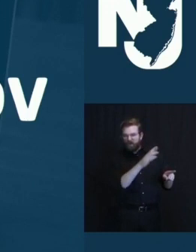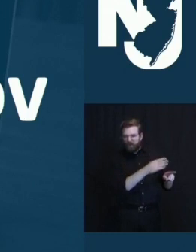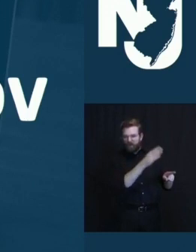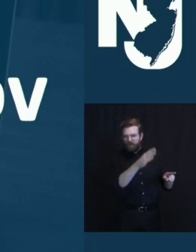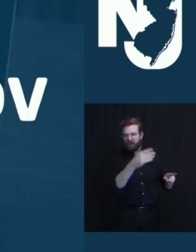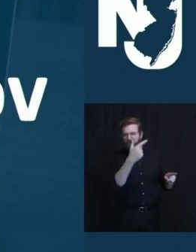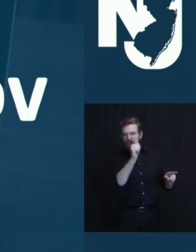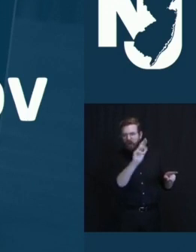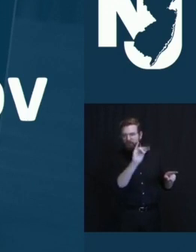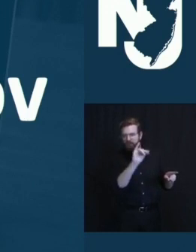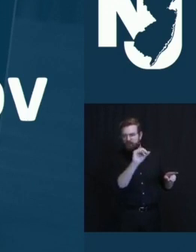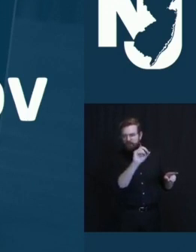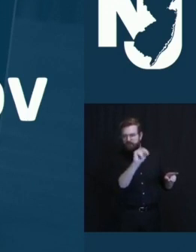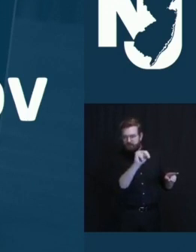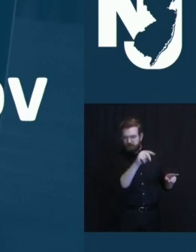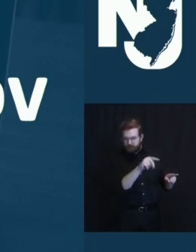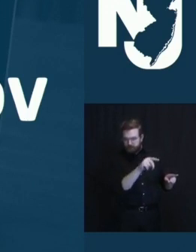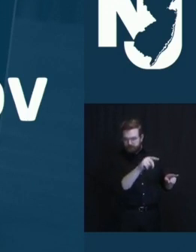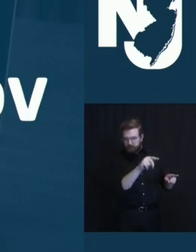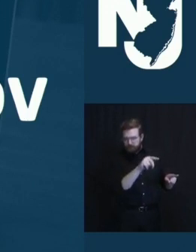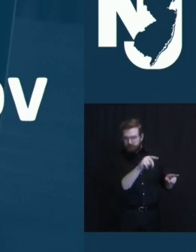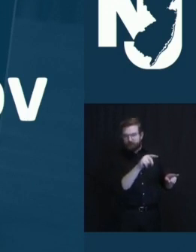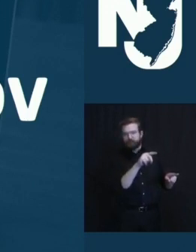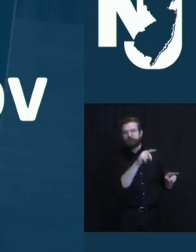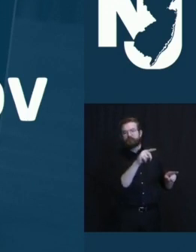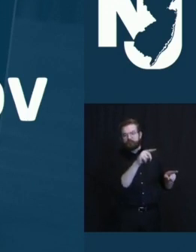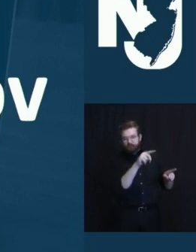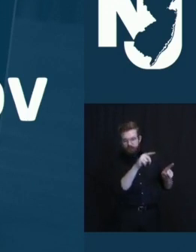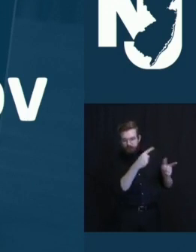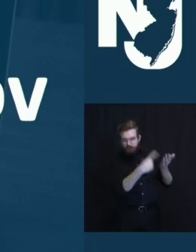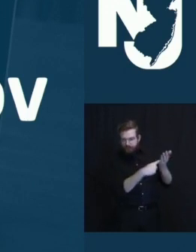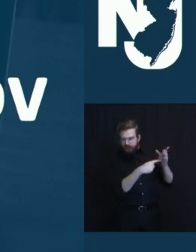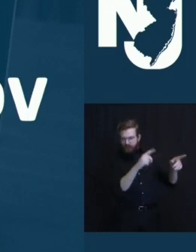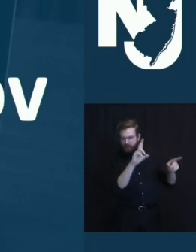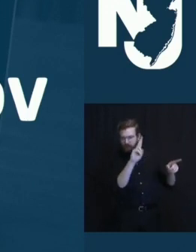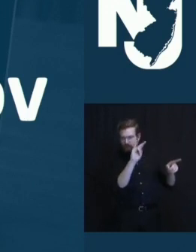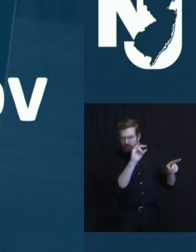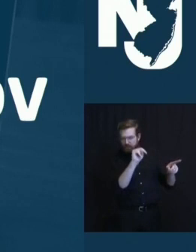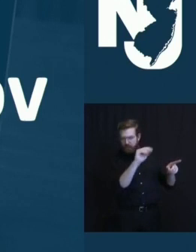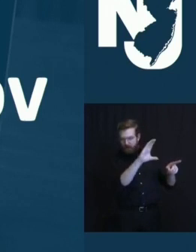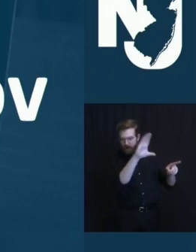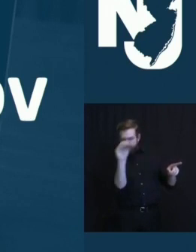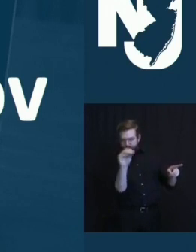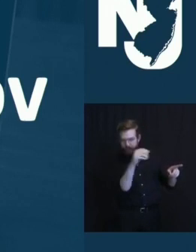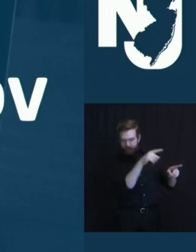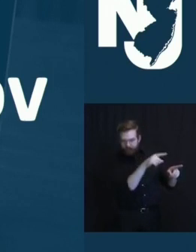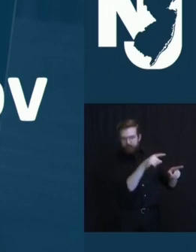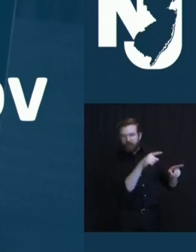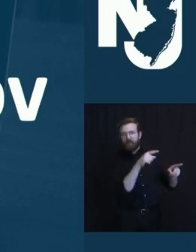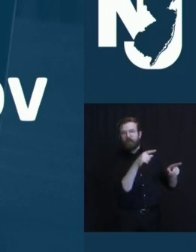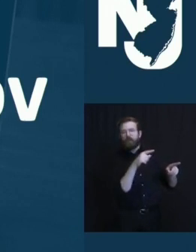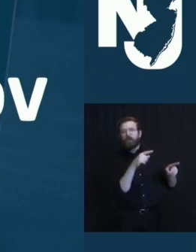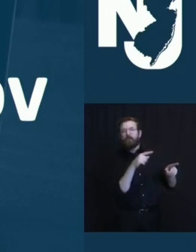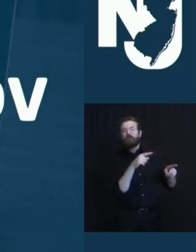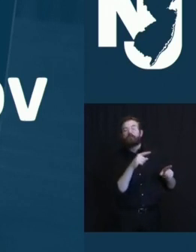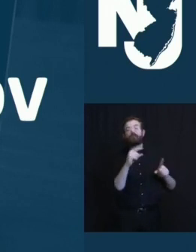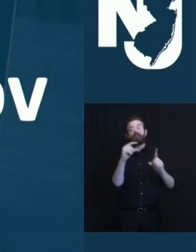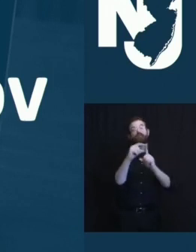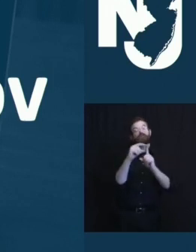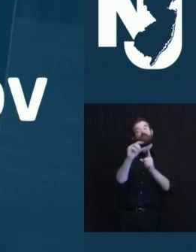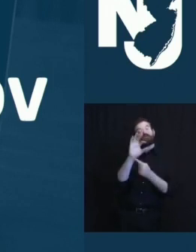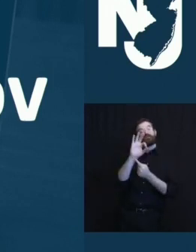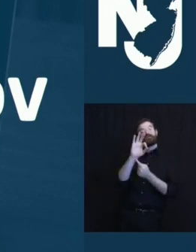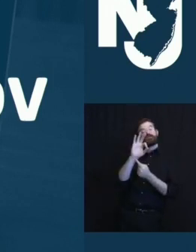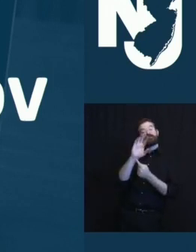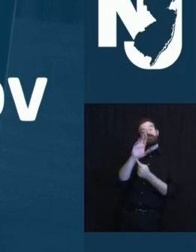overdue, the word freeholder. And I want to again thank the Senate President and the Speaker for their partnership. I want to thank Angela.